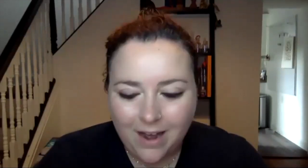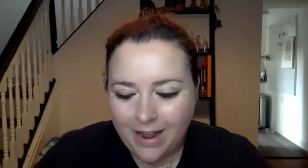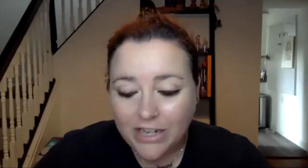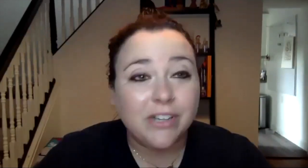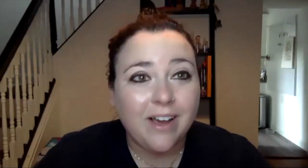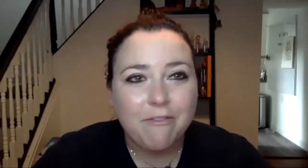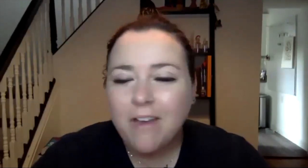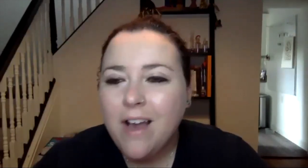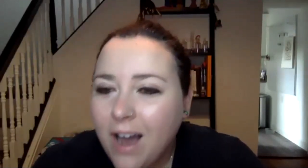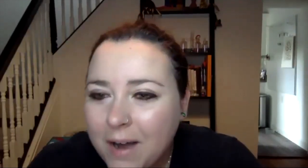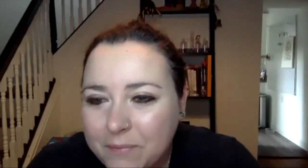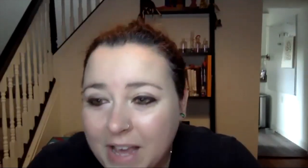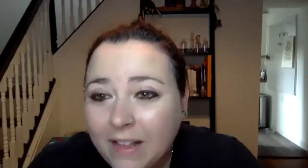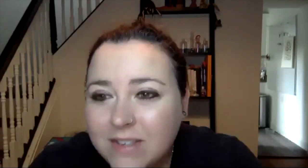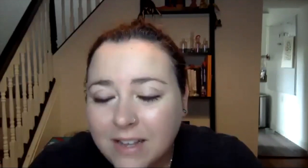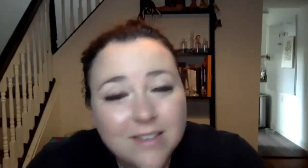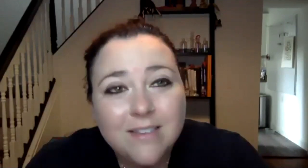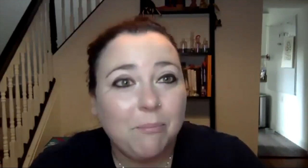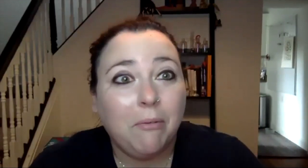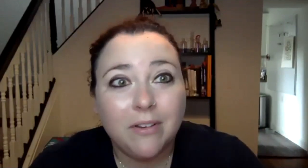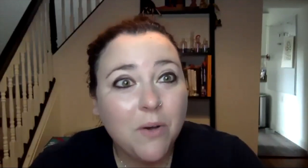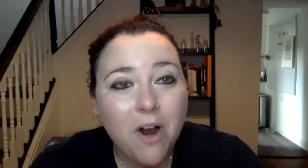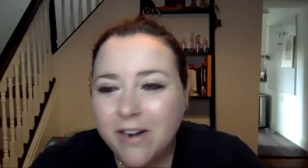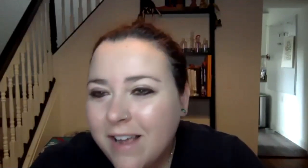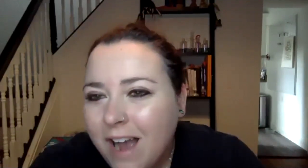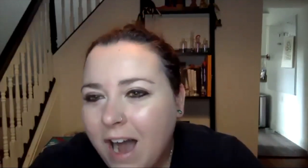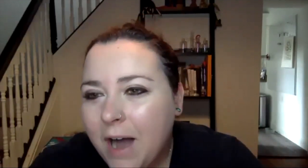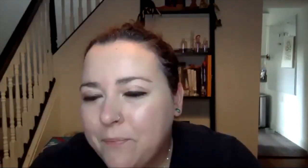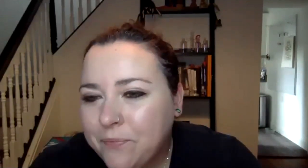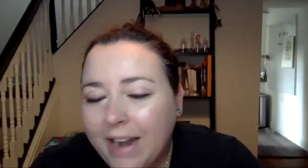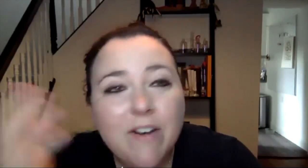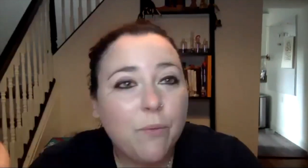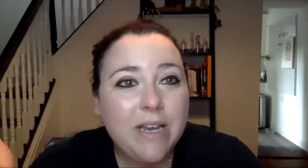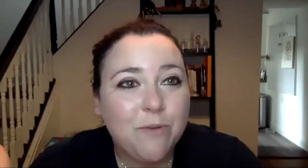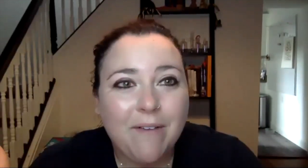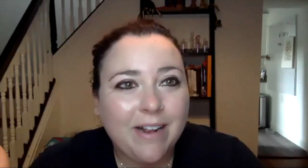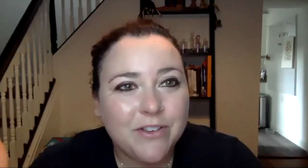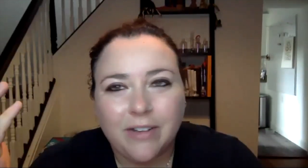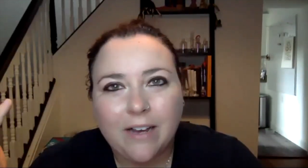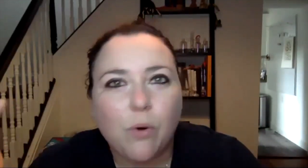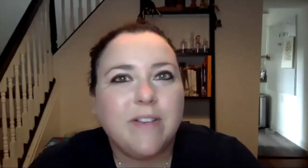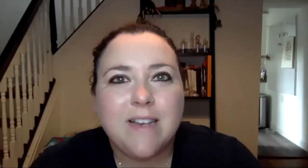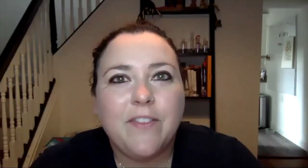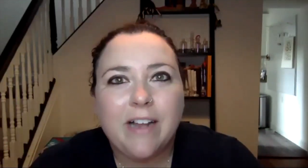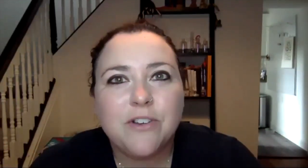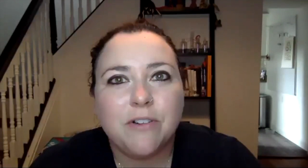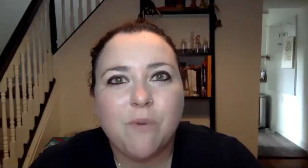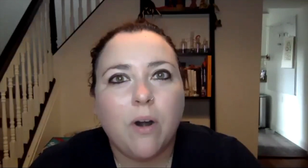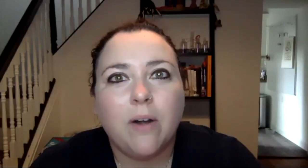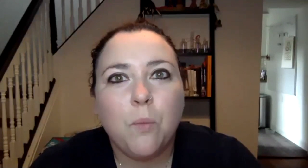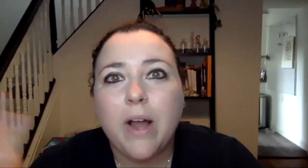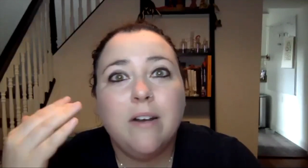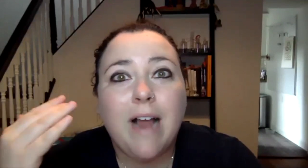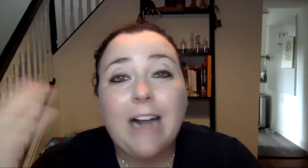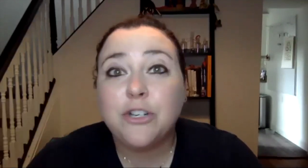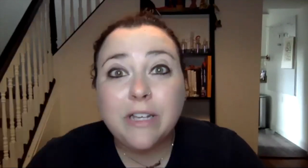study ancient life. Yeah, that's so hard. And even if we do have an answer, like, of course, that's not the answer